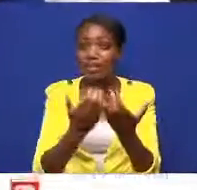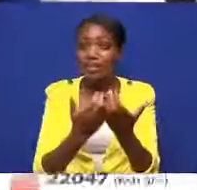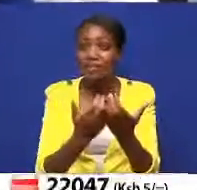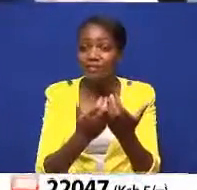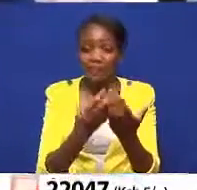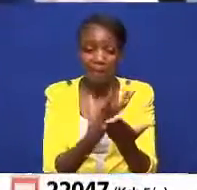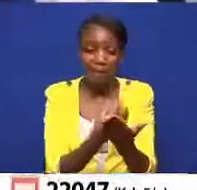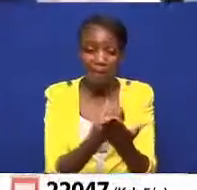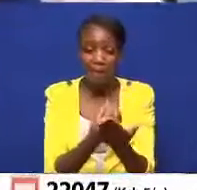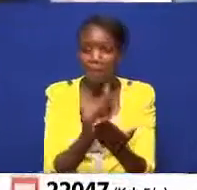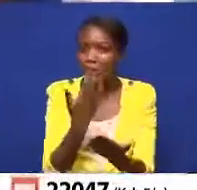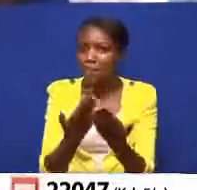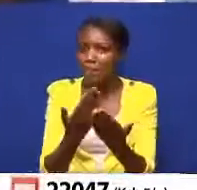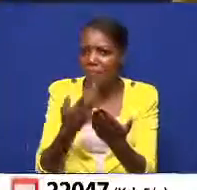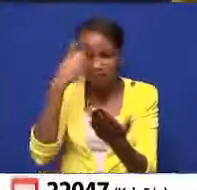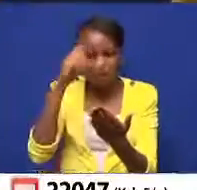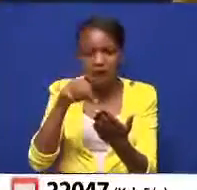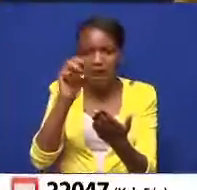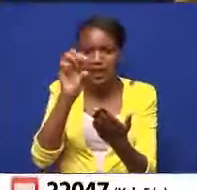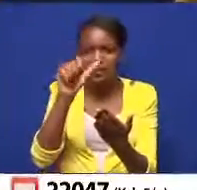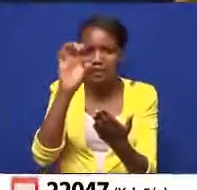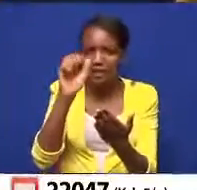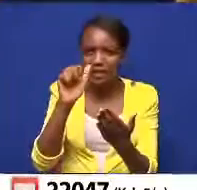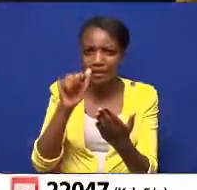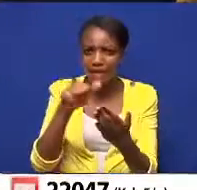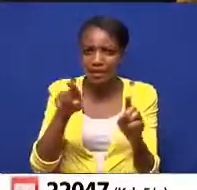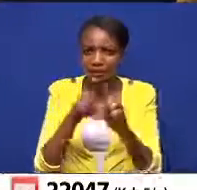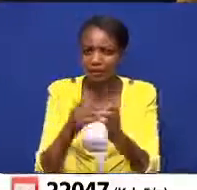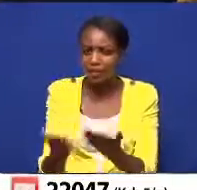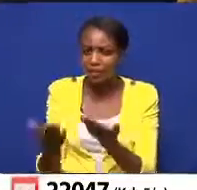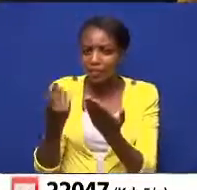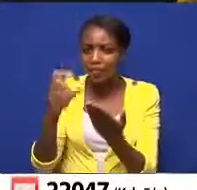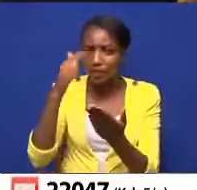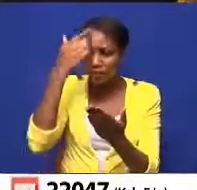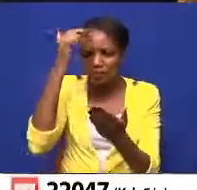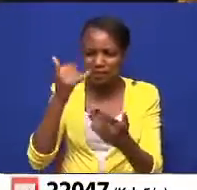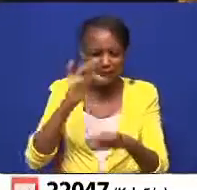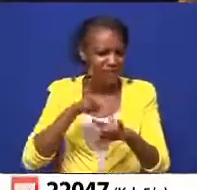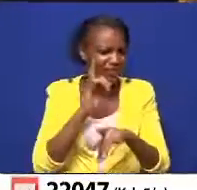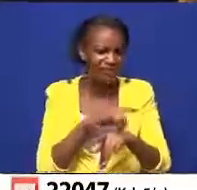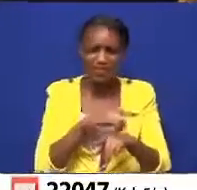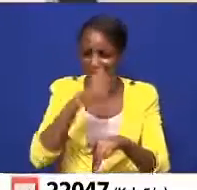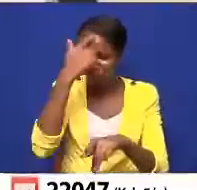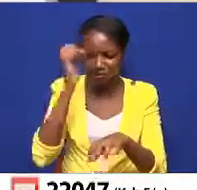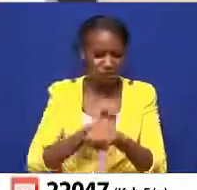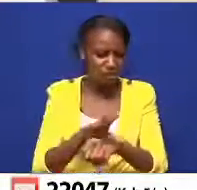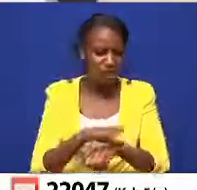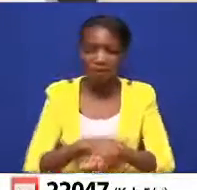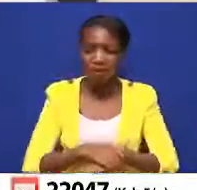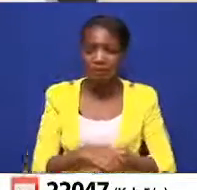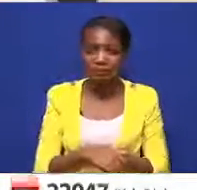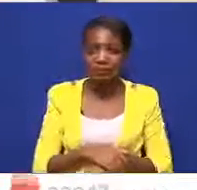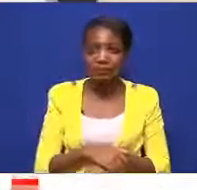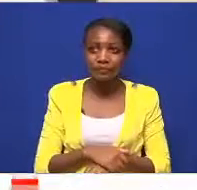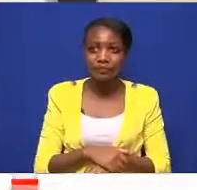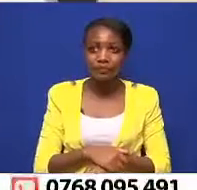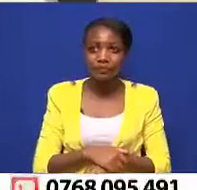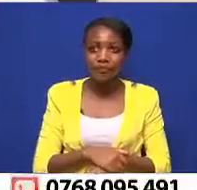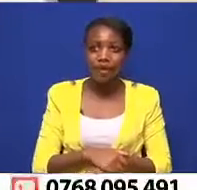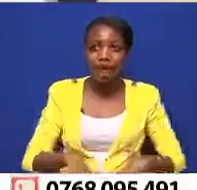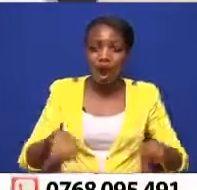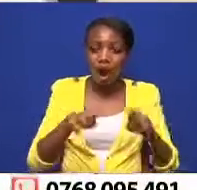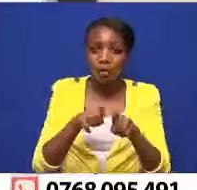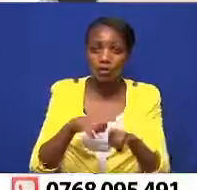fund for small and medium enterprises to cushion them since they are adversely affected by COVID-19. That the government